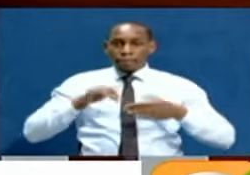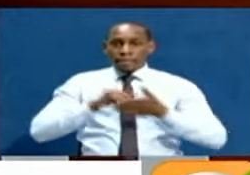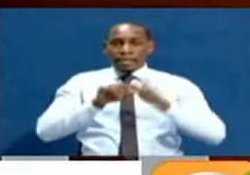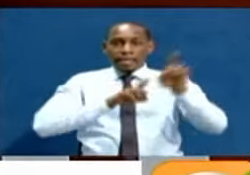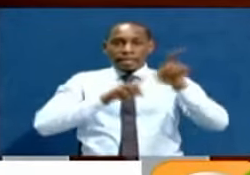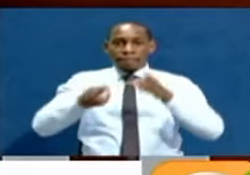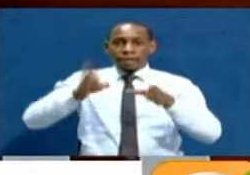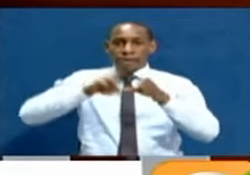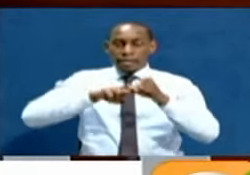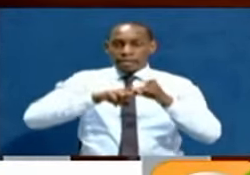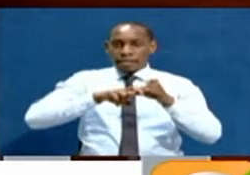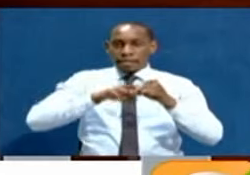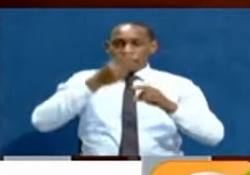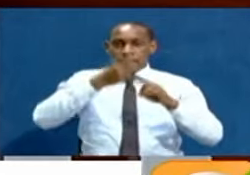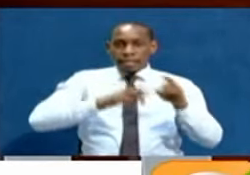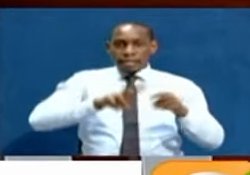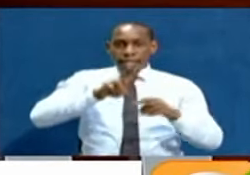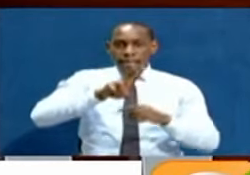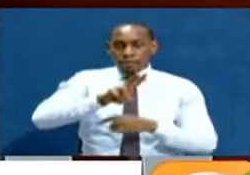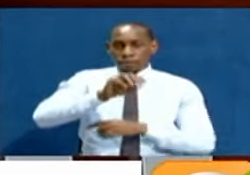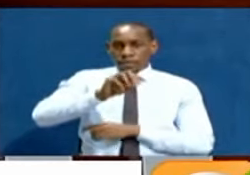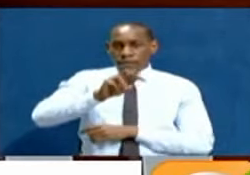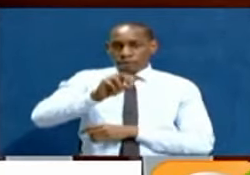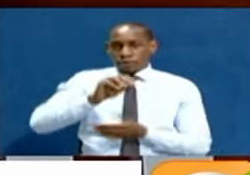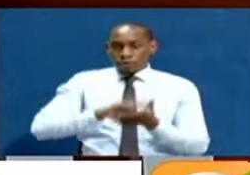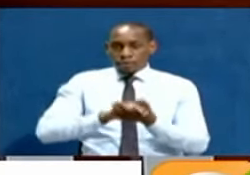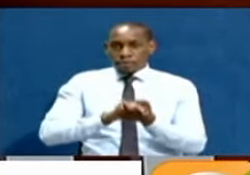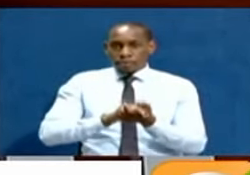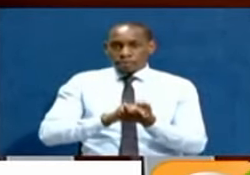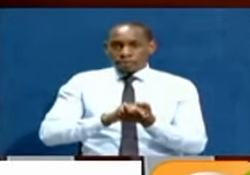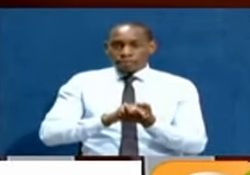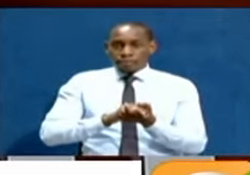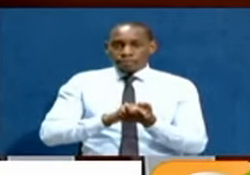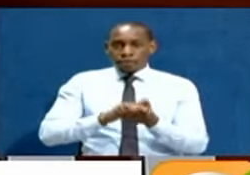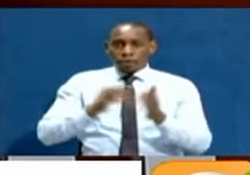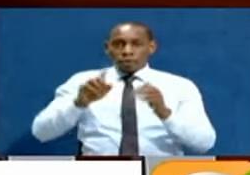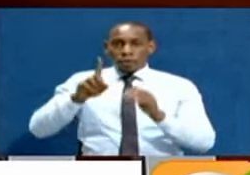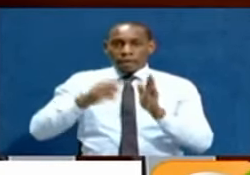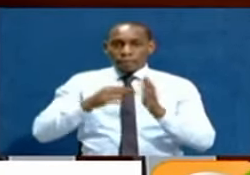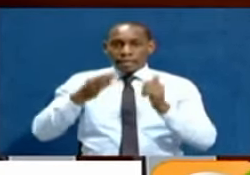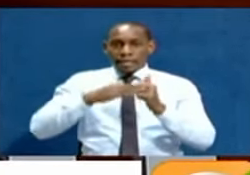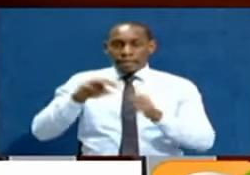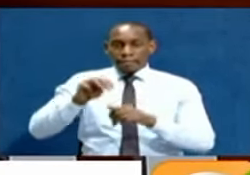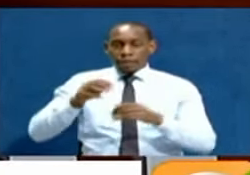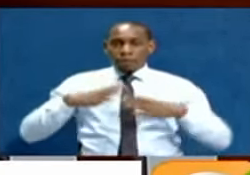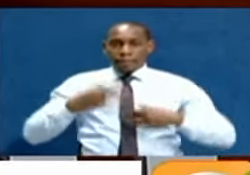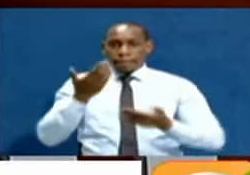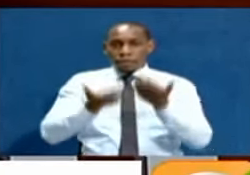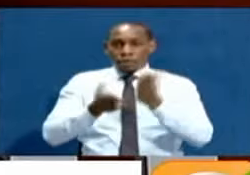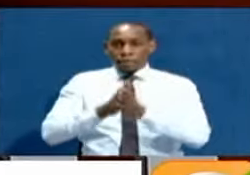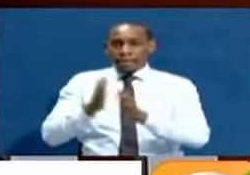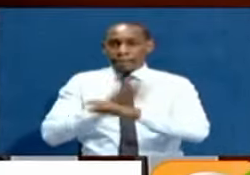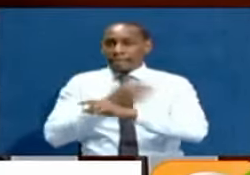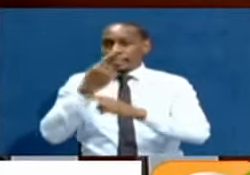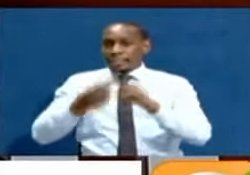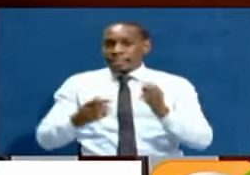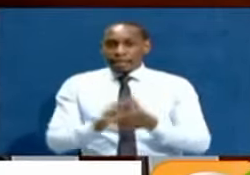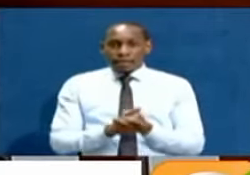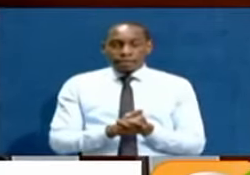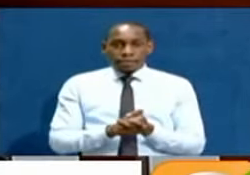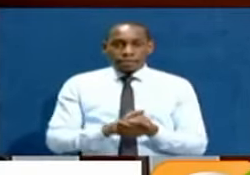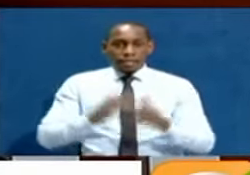that we carried in 2020 was 2 million, just under 2 million, 1.8 million passengers compared to the previous year. So